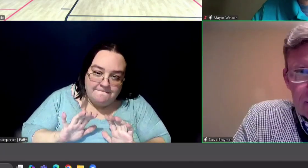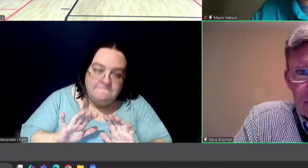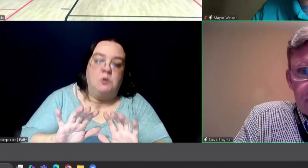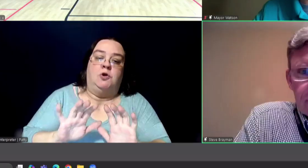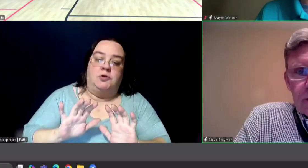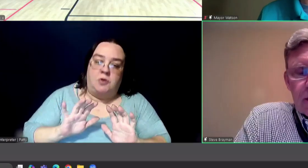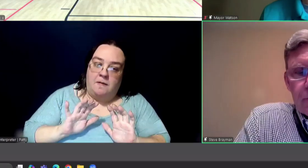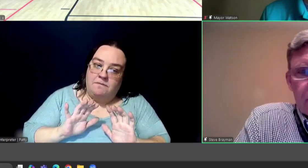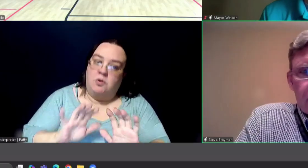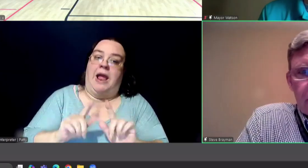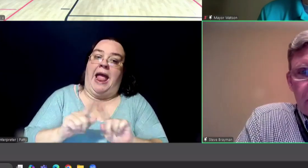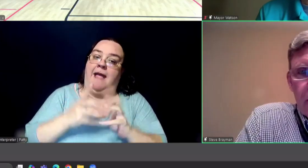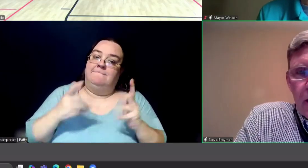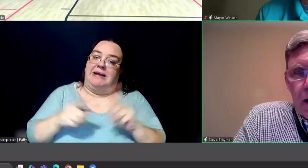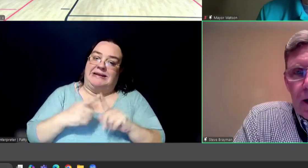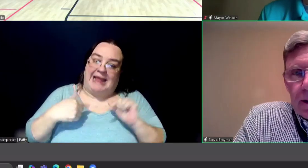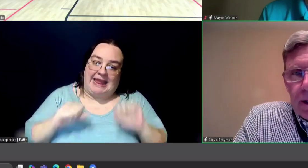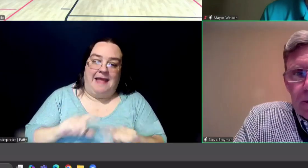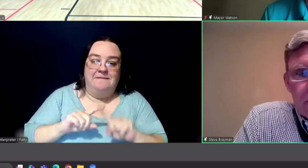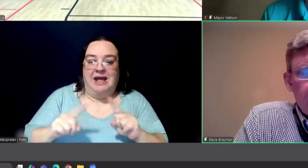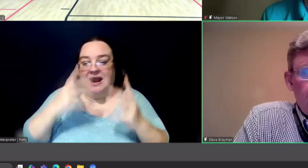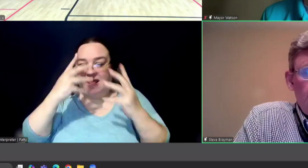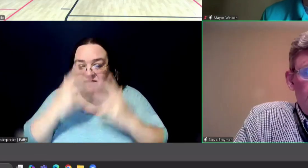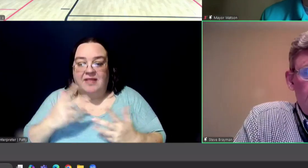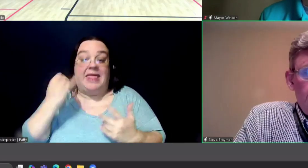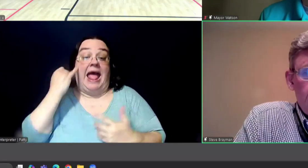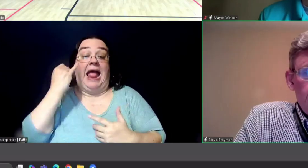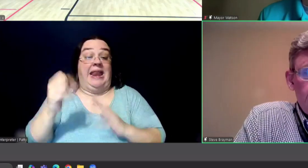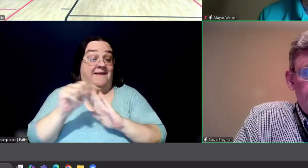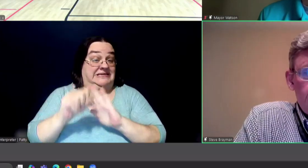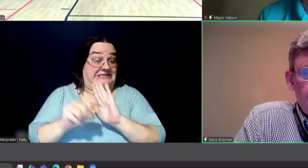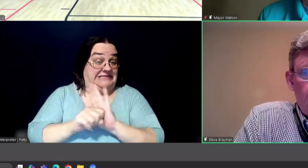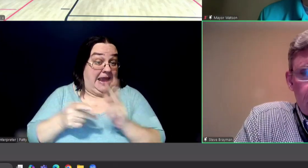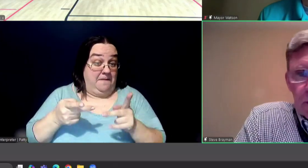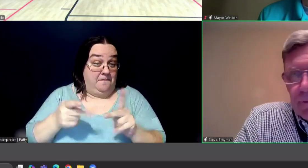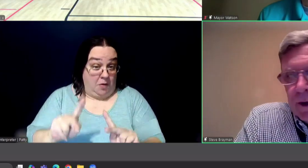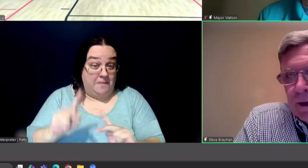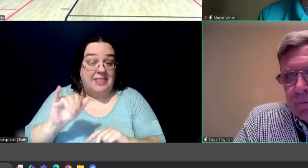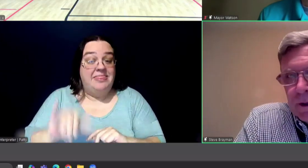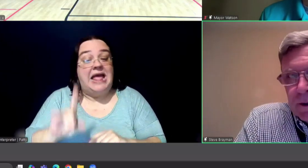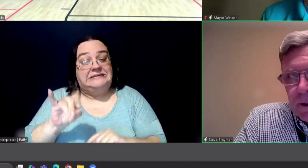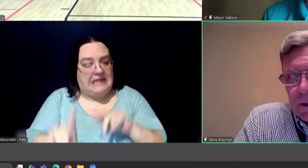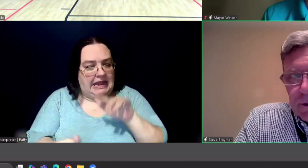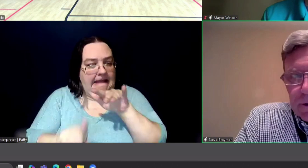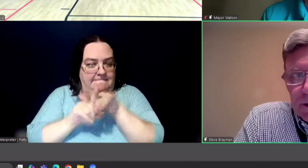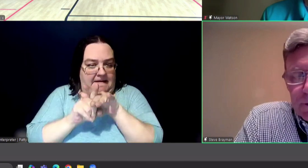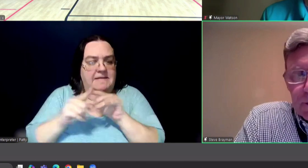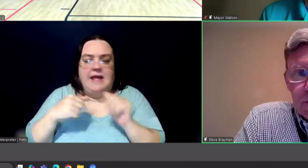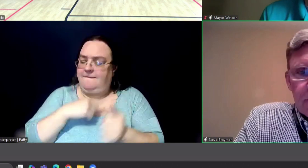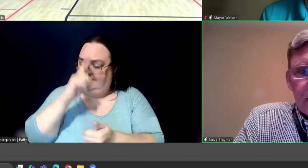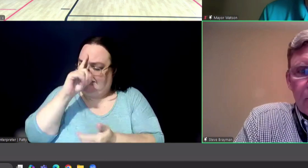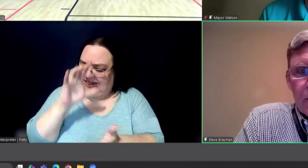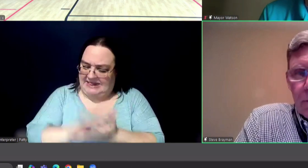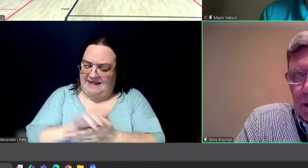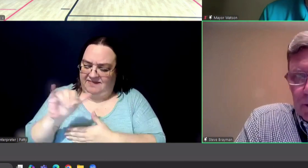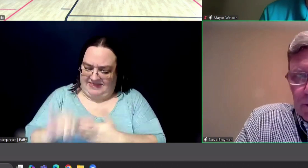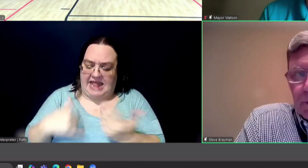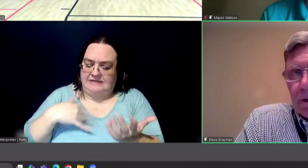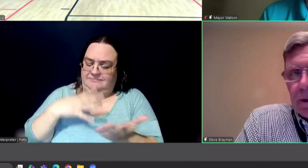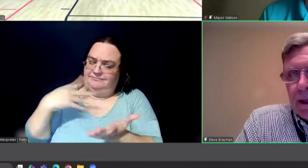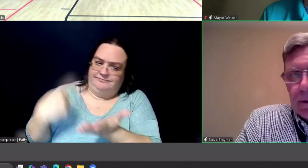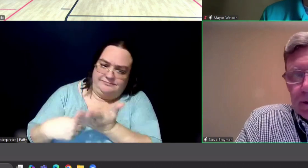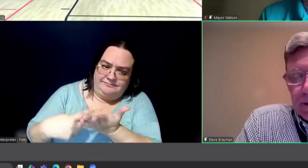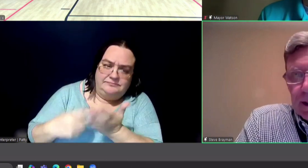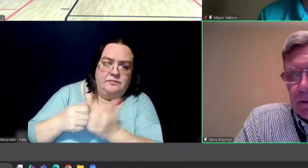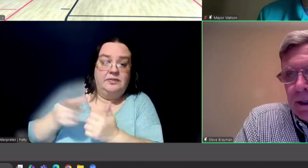the idea of a state permit came up. I believe I've discussed with them that we're partnering